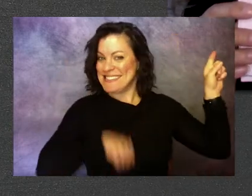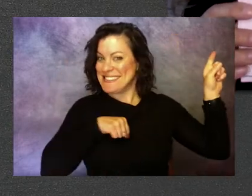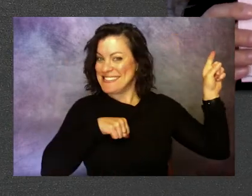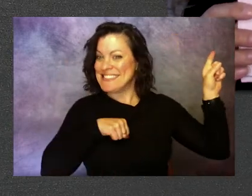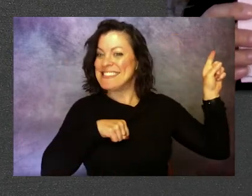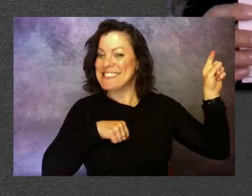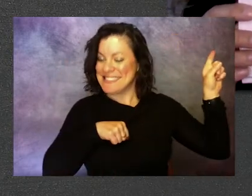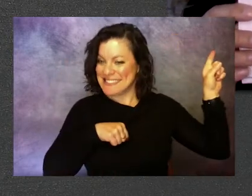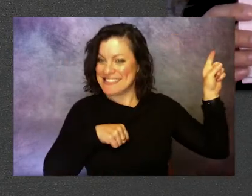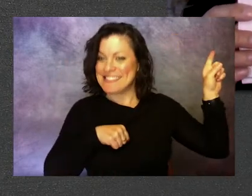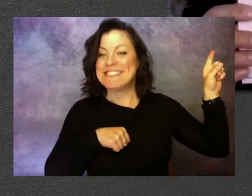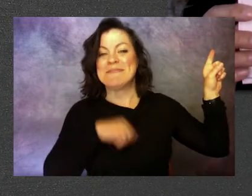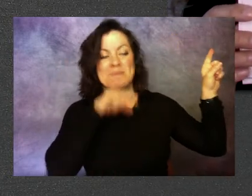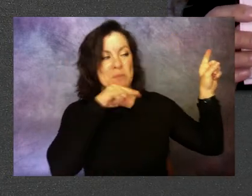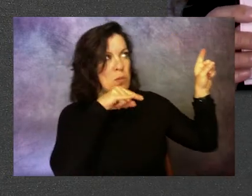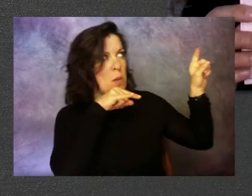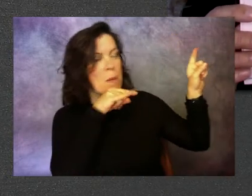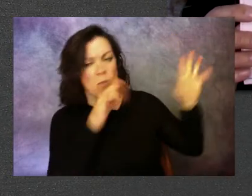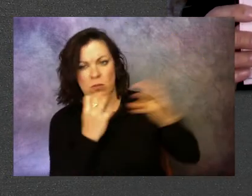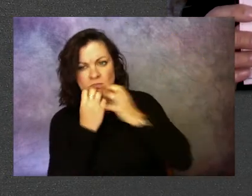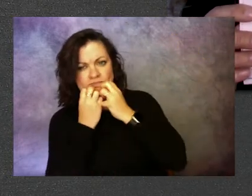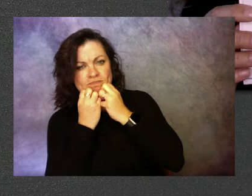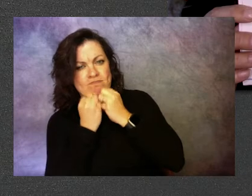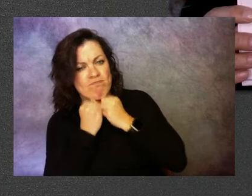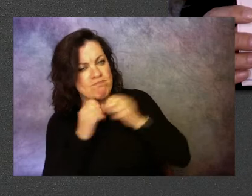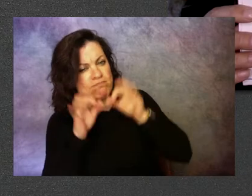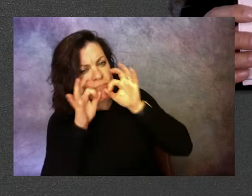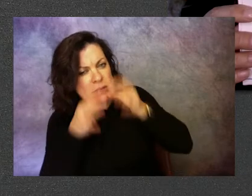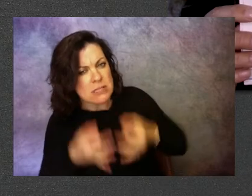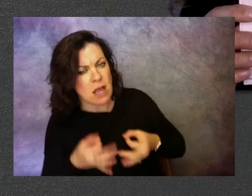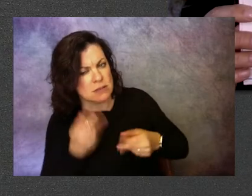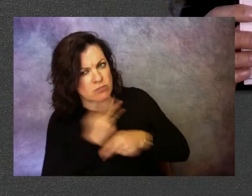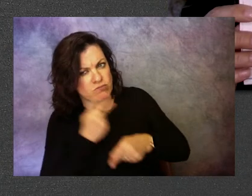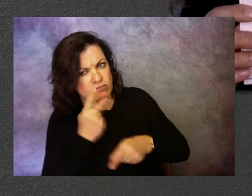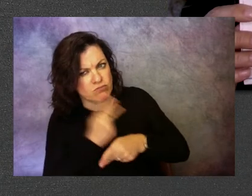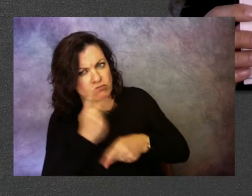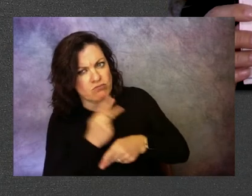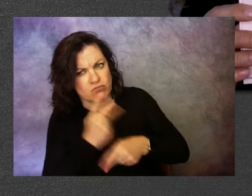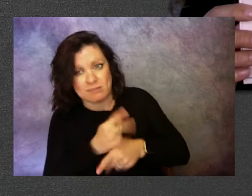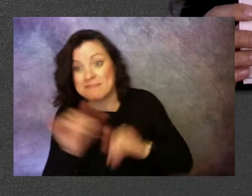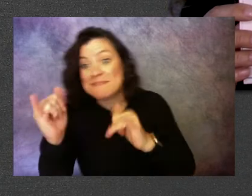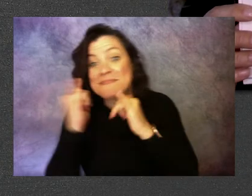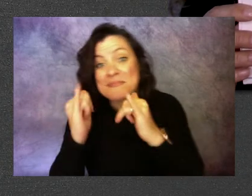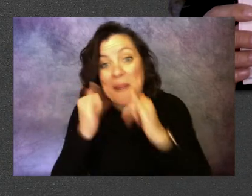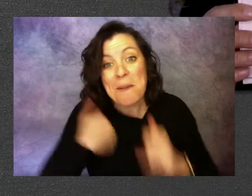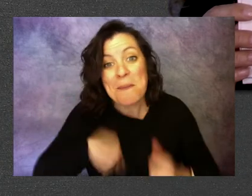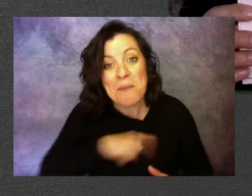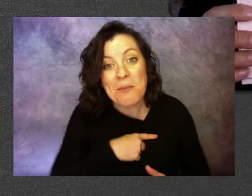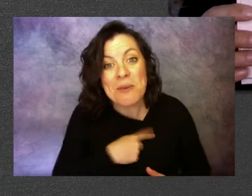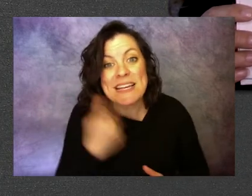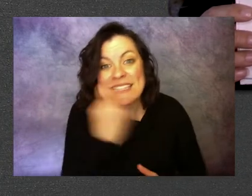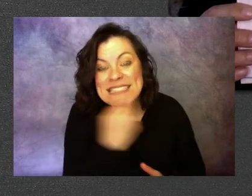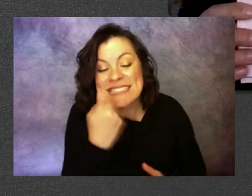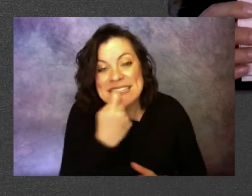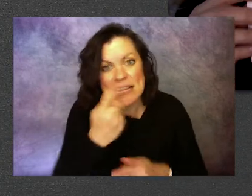He knows he has to take good care of his tusks now, just like we have to take good care of our teeth.